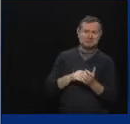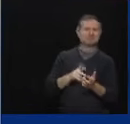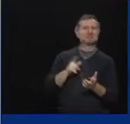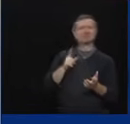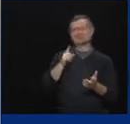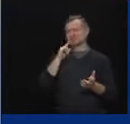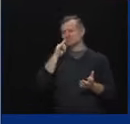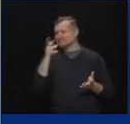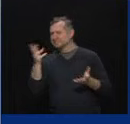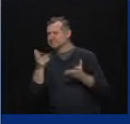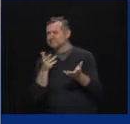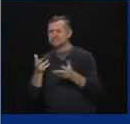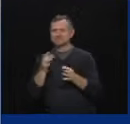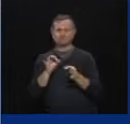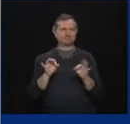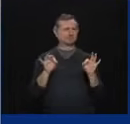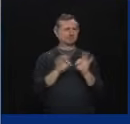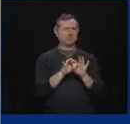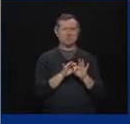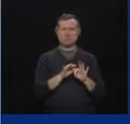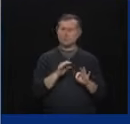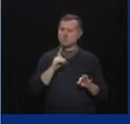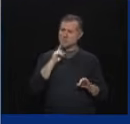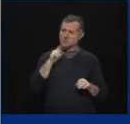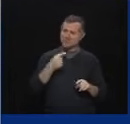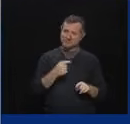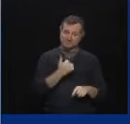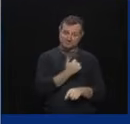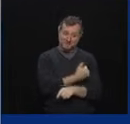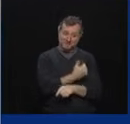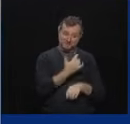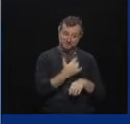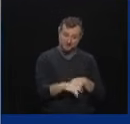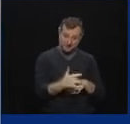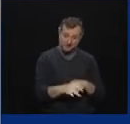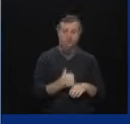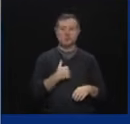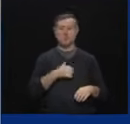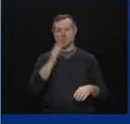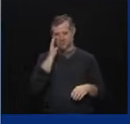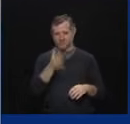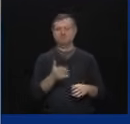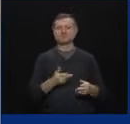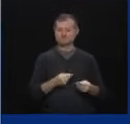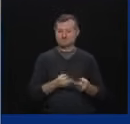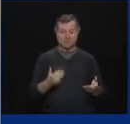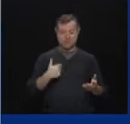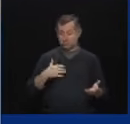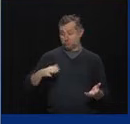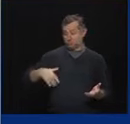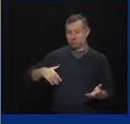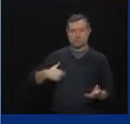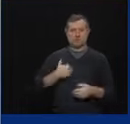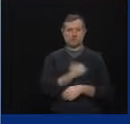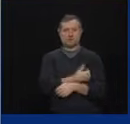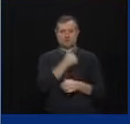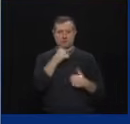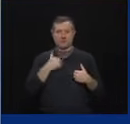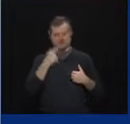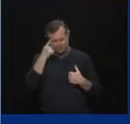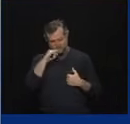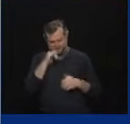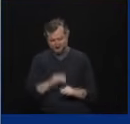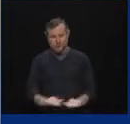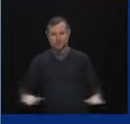children are vaccinated, but we're not hearing that that will occur for a number of months yet. So we want to make sure that even people in our state congregate facilities, our